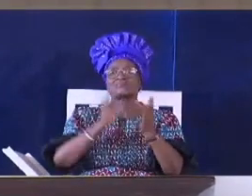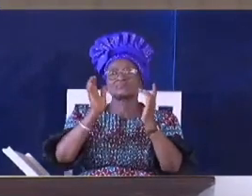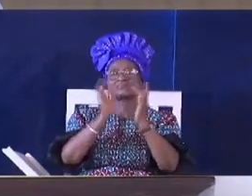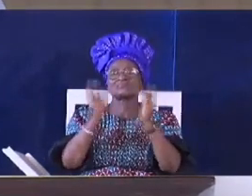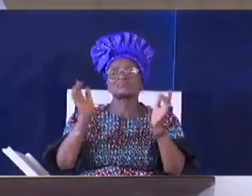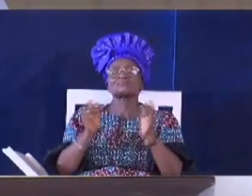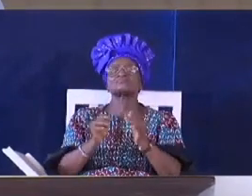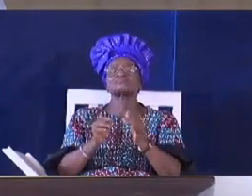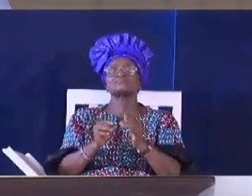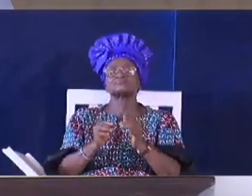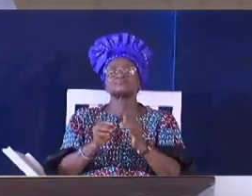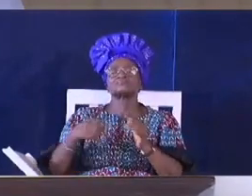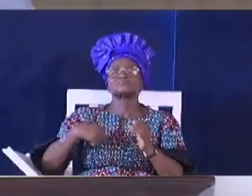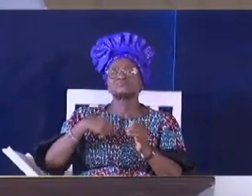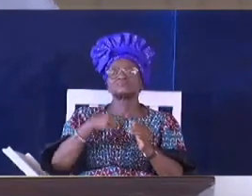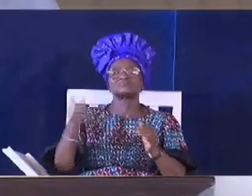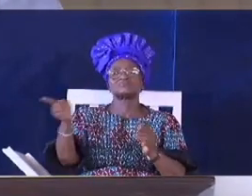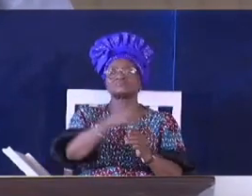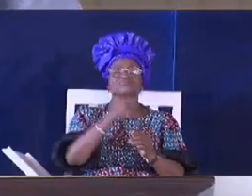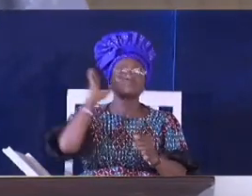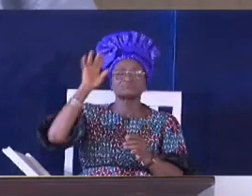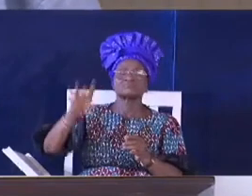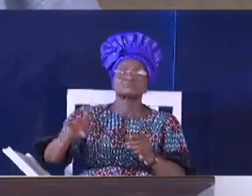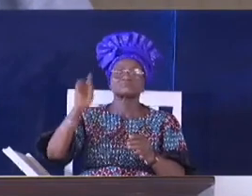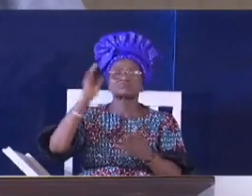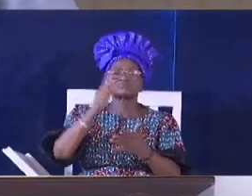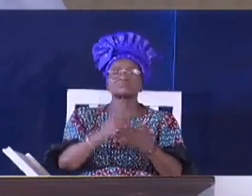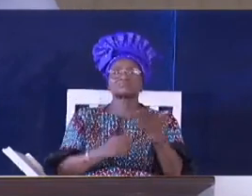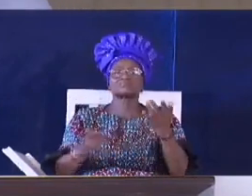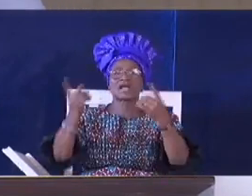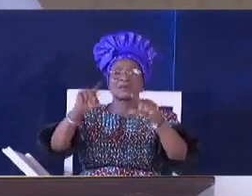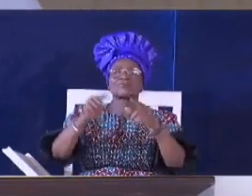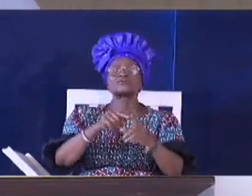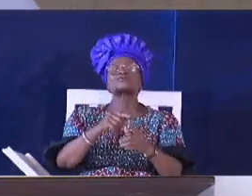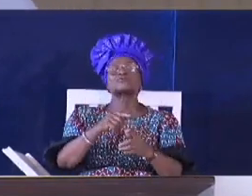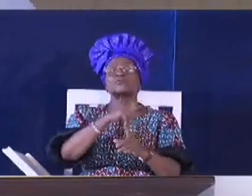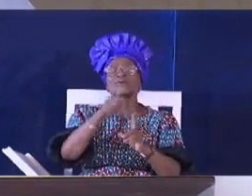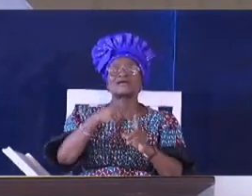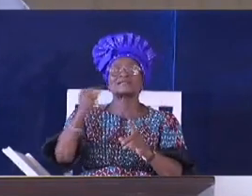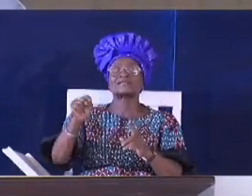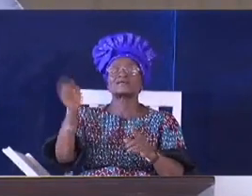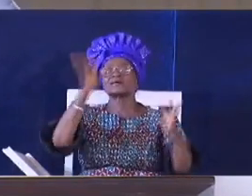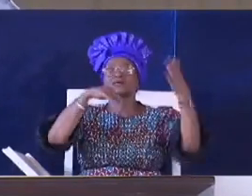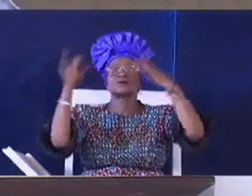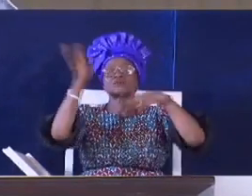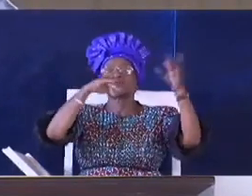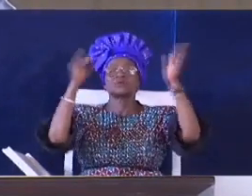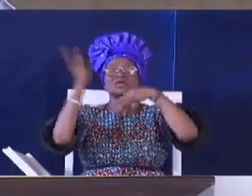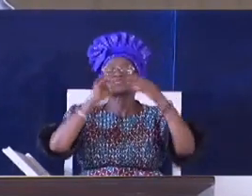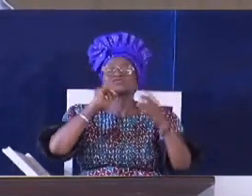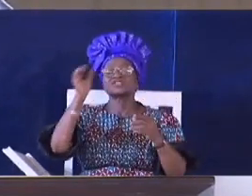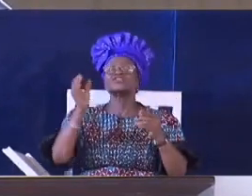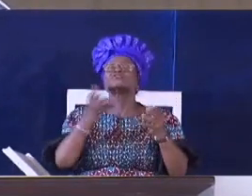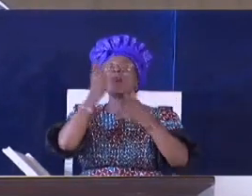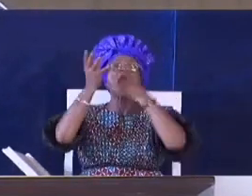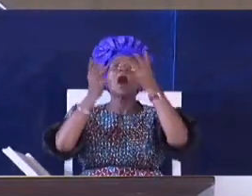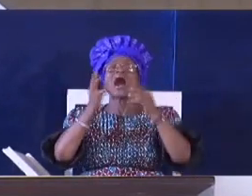we are going to discover what happens when the wind is blowing and the fire is falling at the same time.